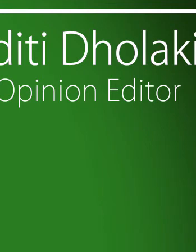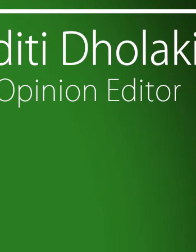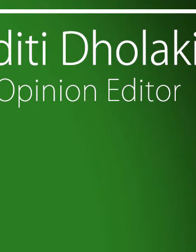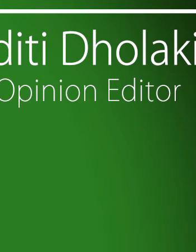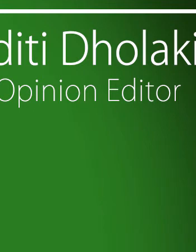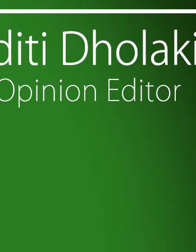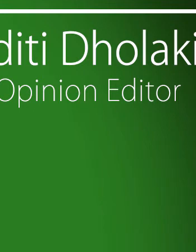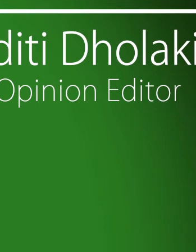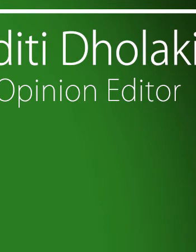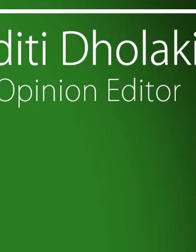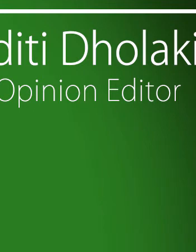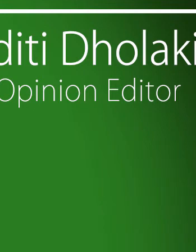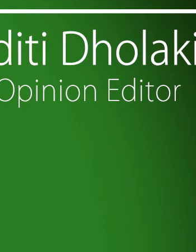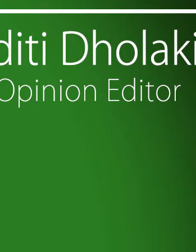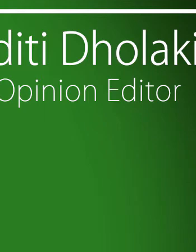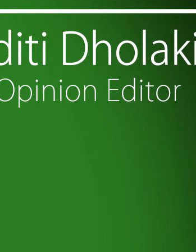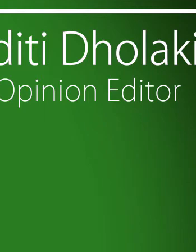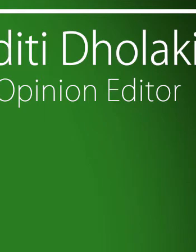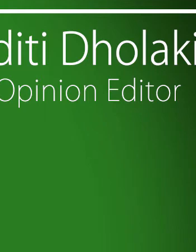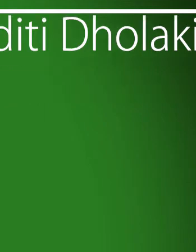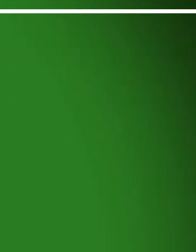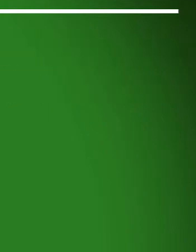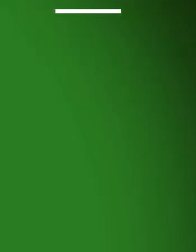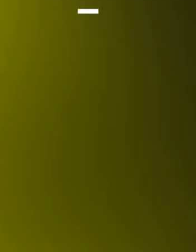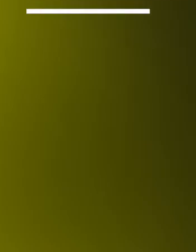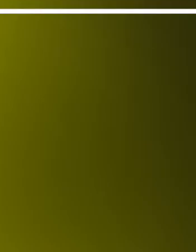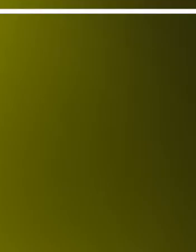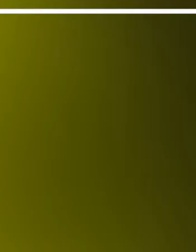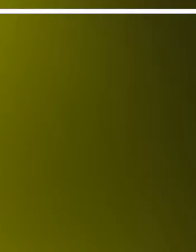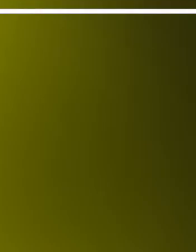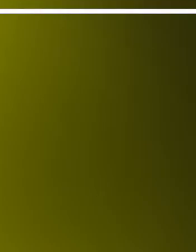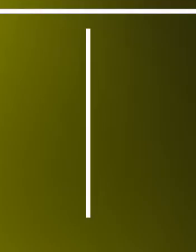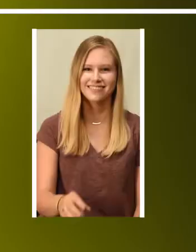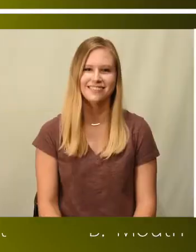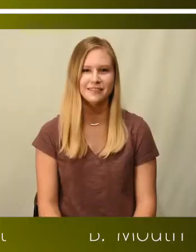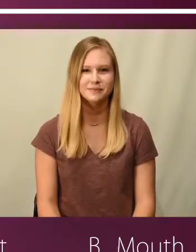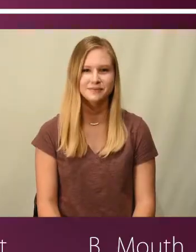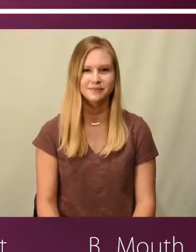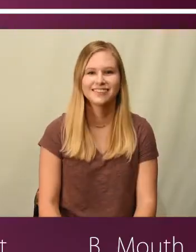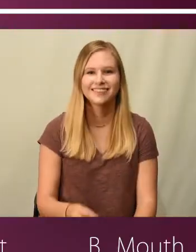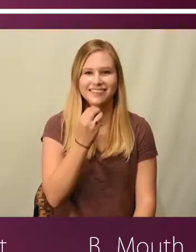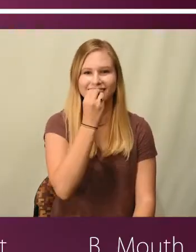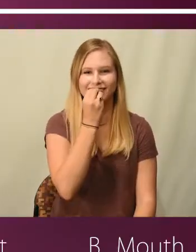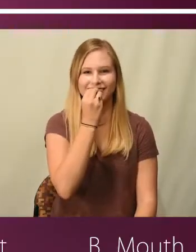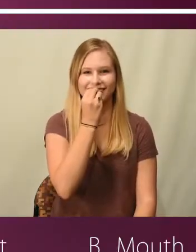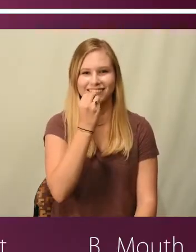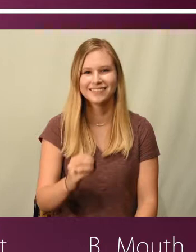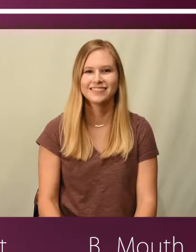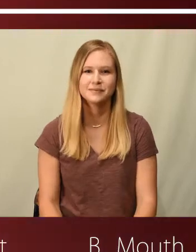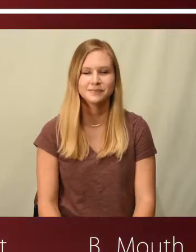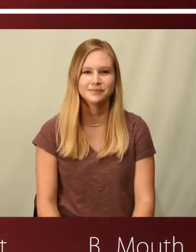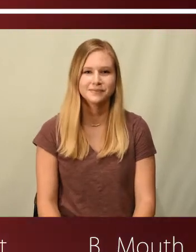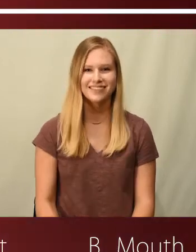something here on this laptop that says sign language. We'll see how it goes. Oh, no. The girl in the picture is going